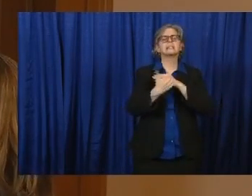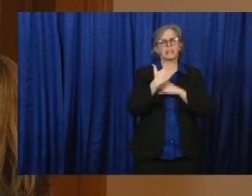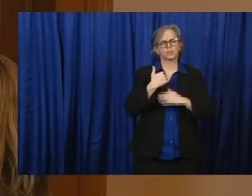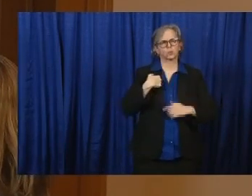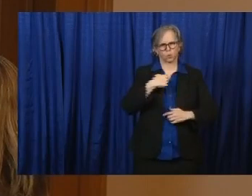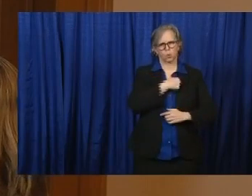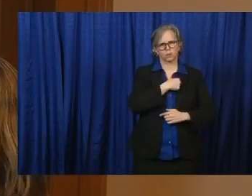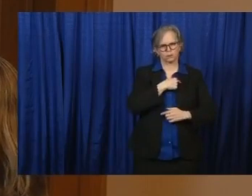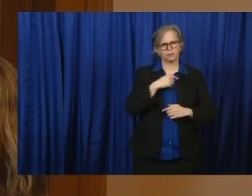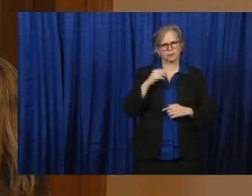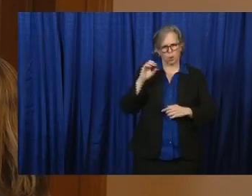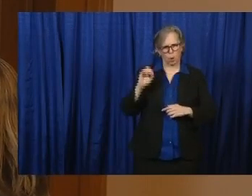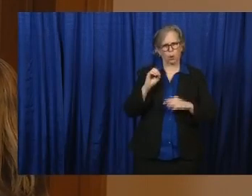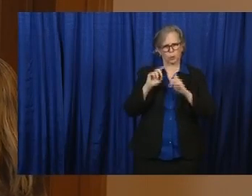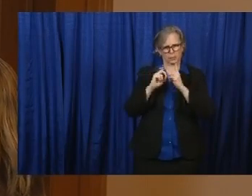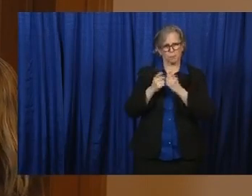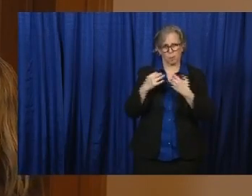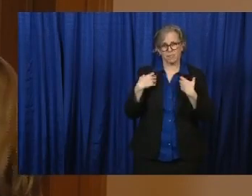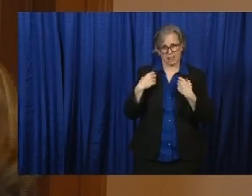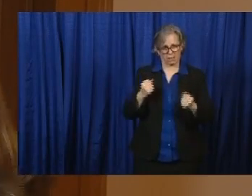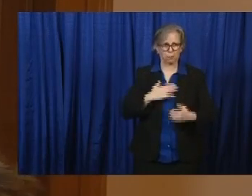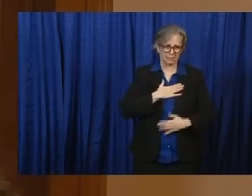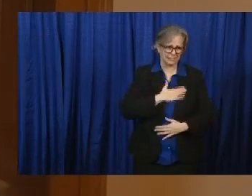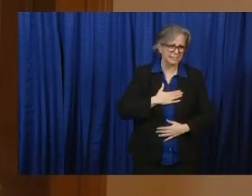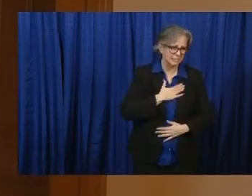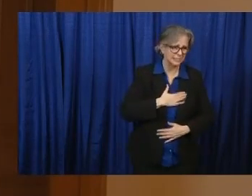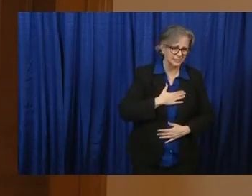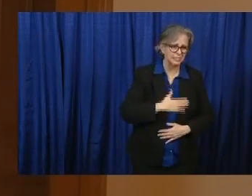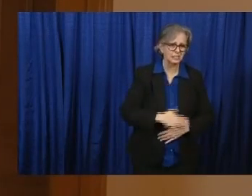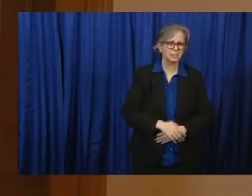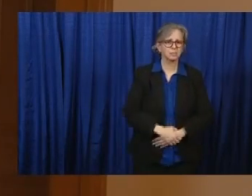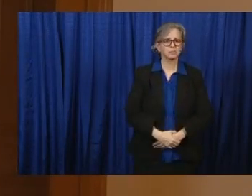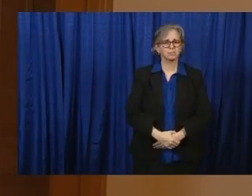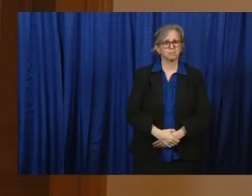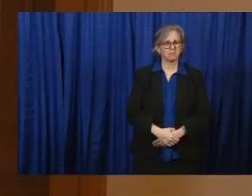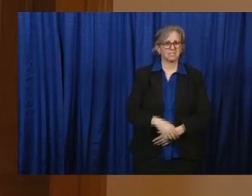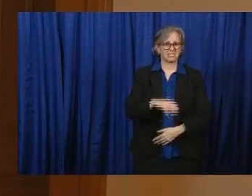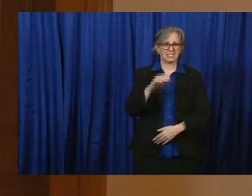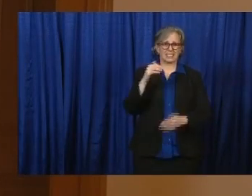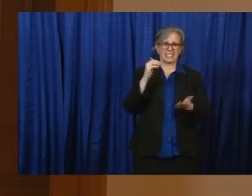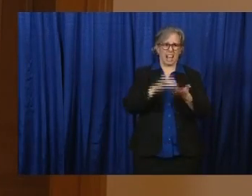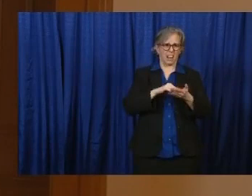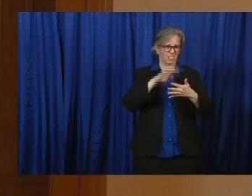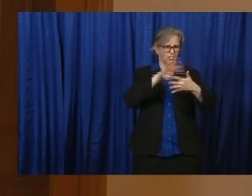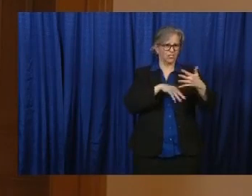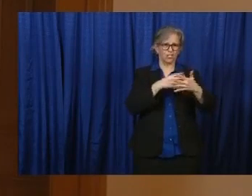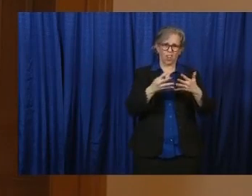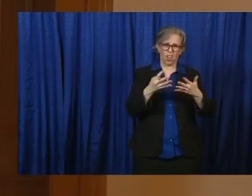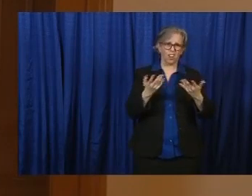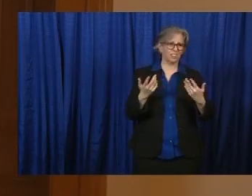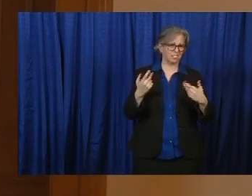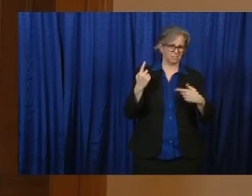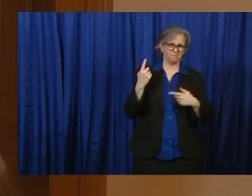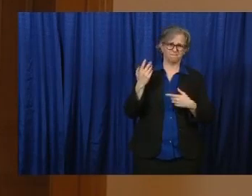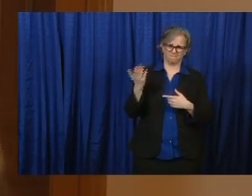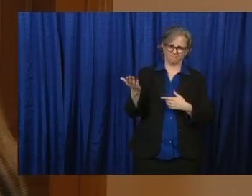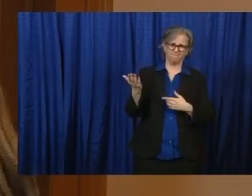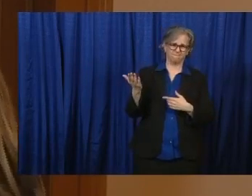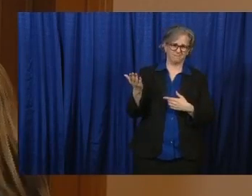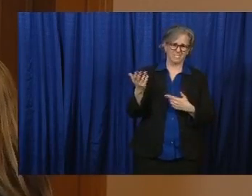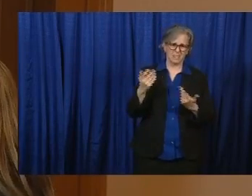Again, this is just showing that a huge percentage of our cases in Ohio are requiring hospitalization.